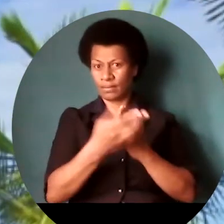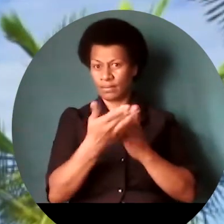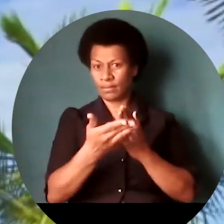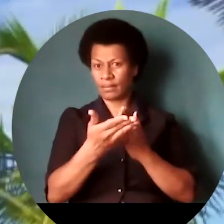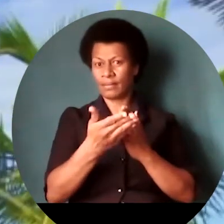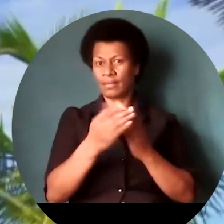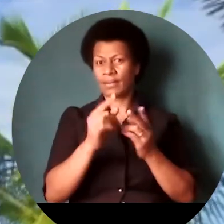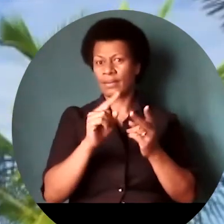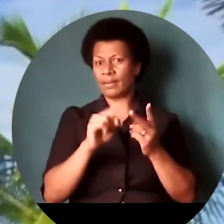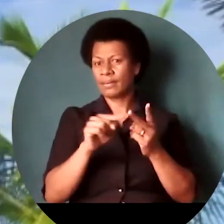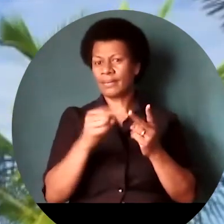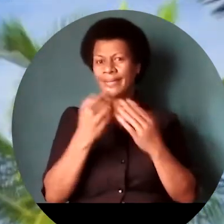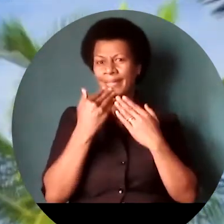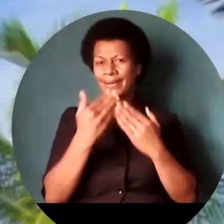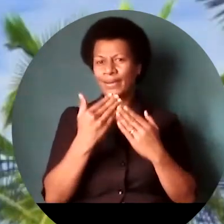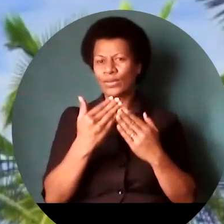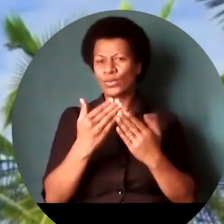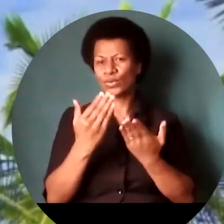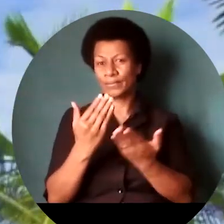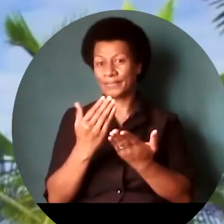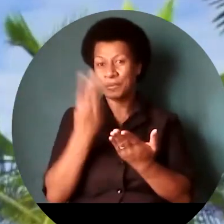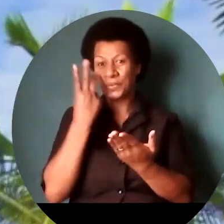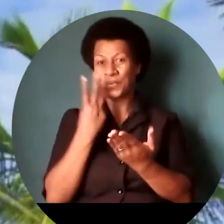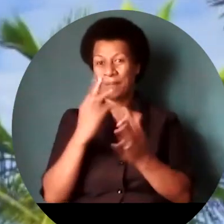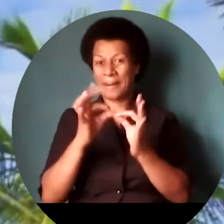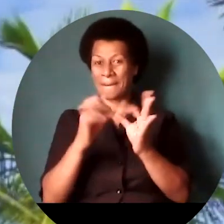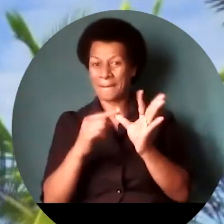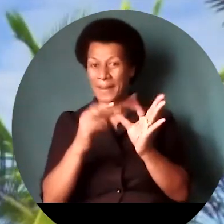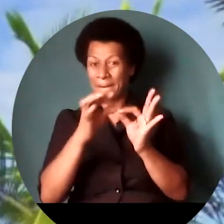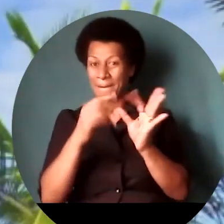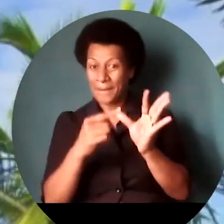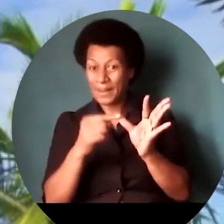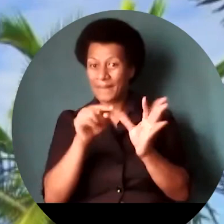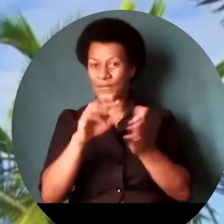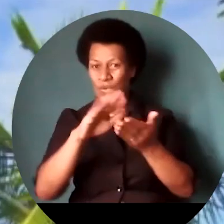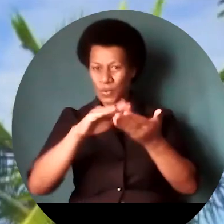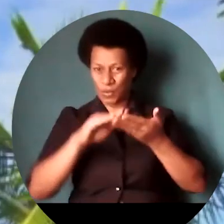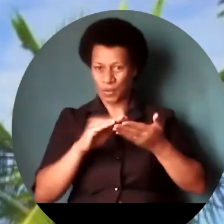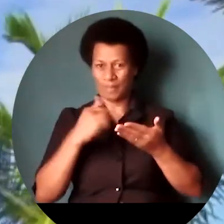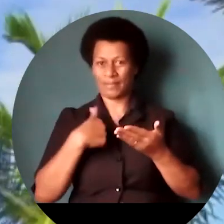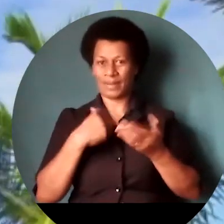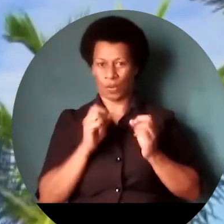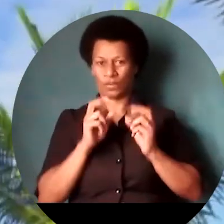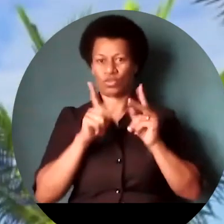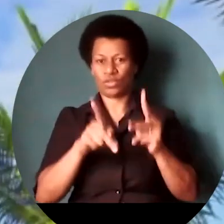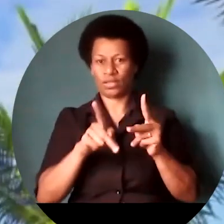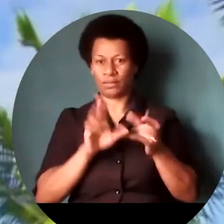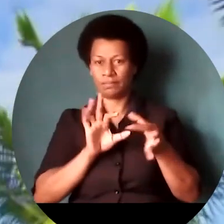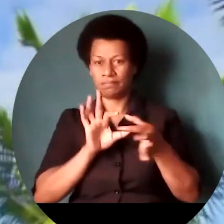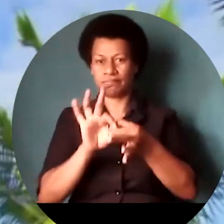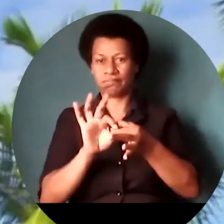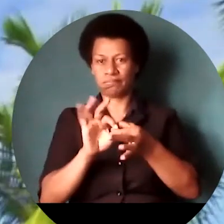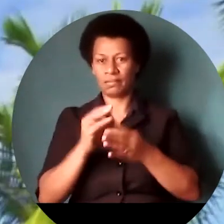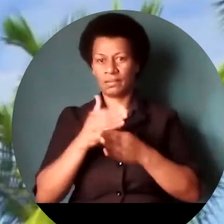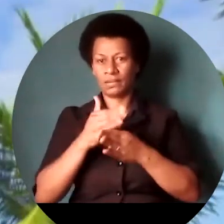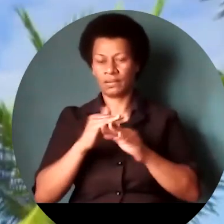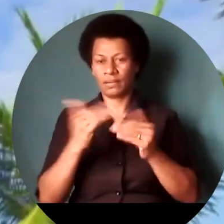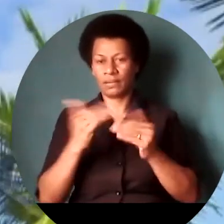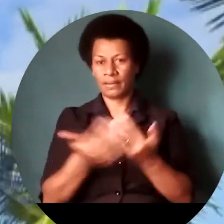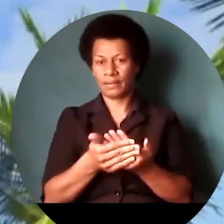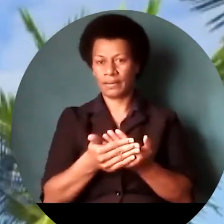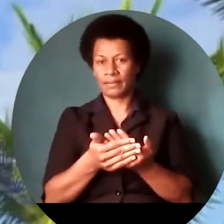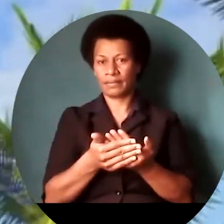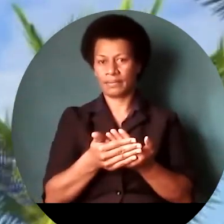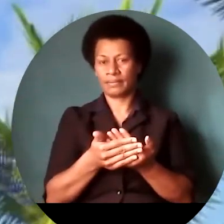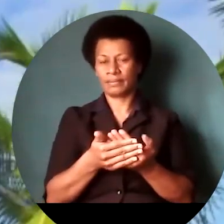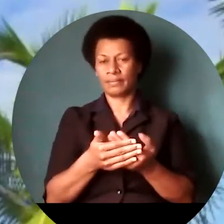setting. I am part of the FNU PARG, and I wish to thank the partnership and particularly our FNU lead,